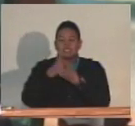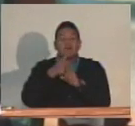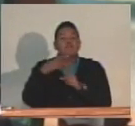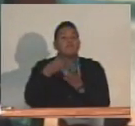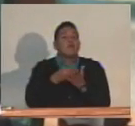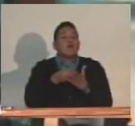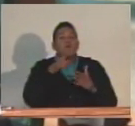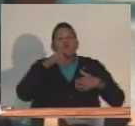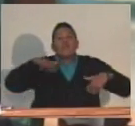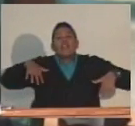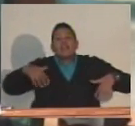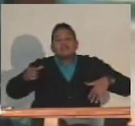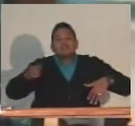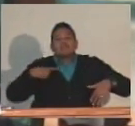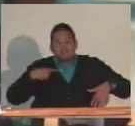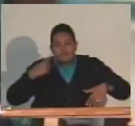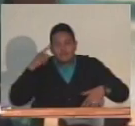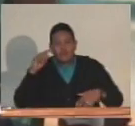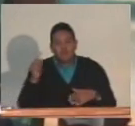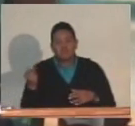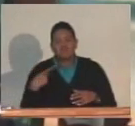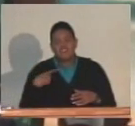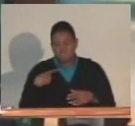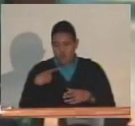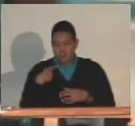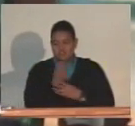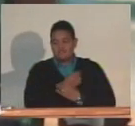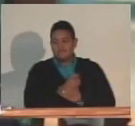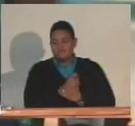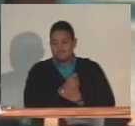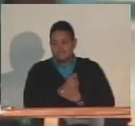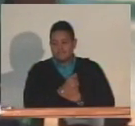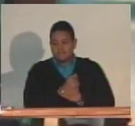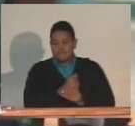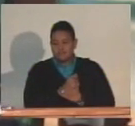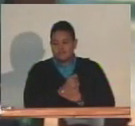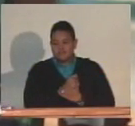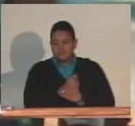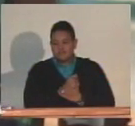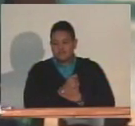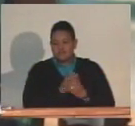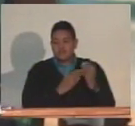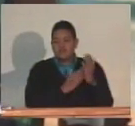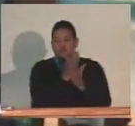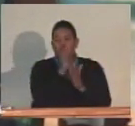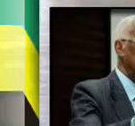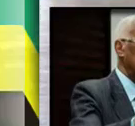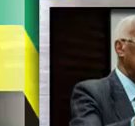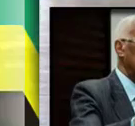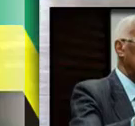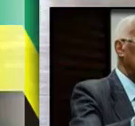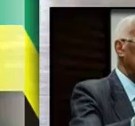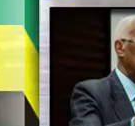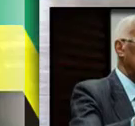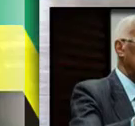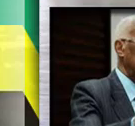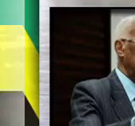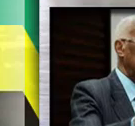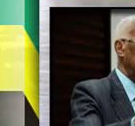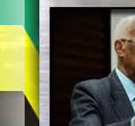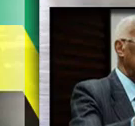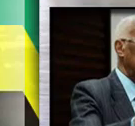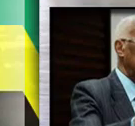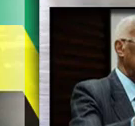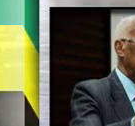monies, to provide for a refund of them by the Accountant General's Department. Foreign Affairs and Foreign